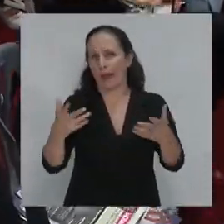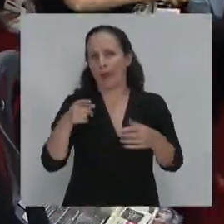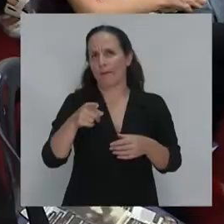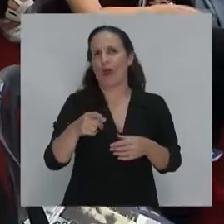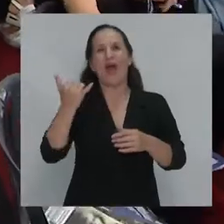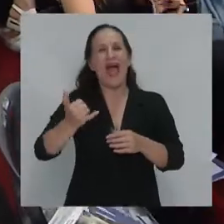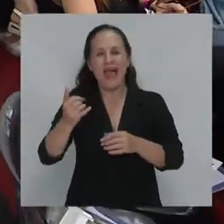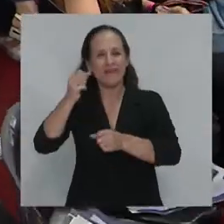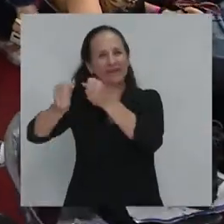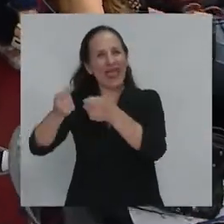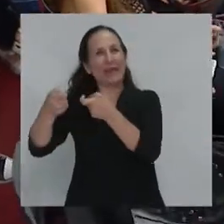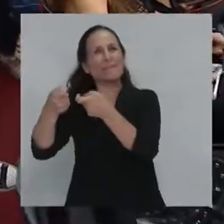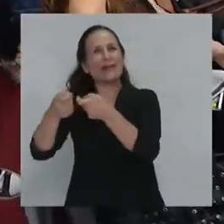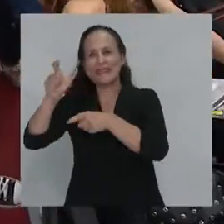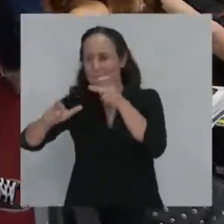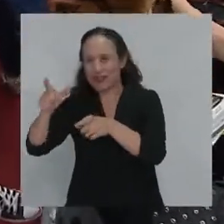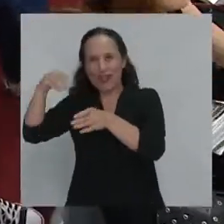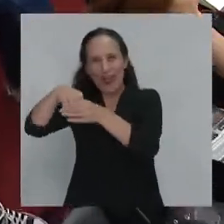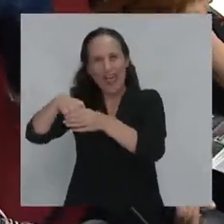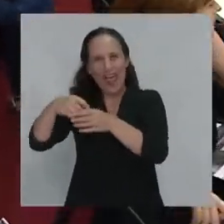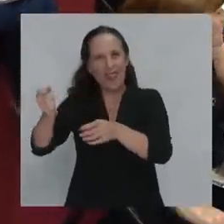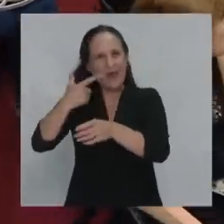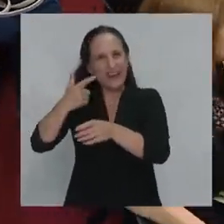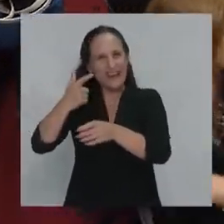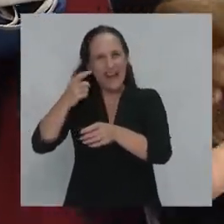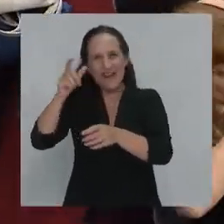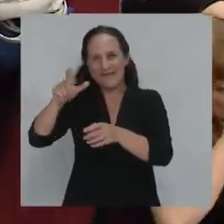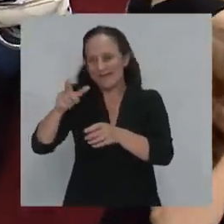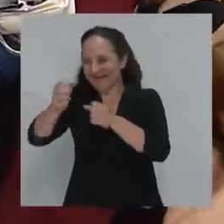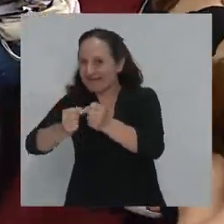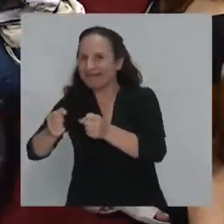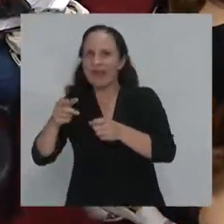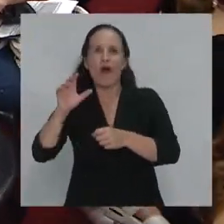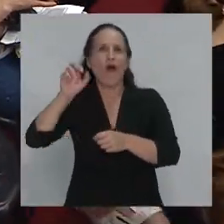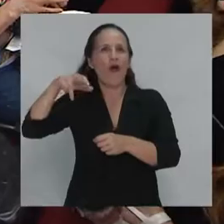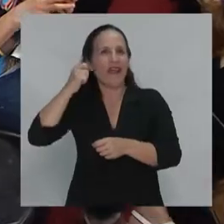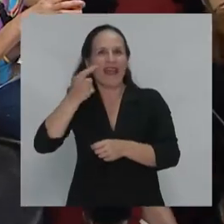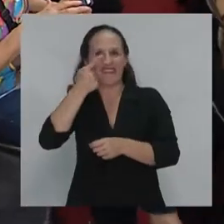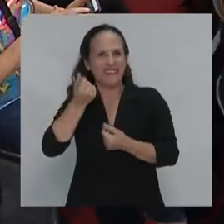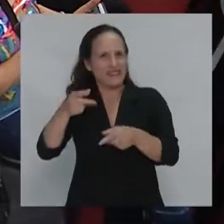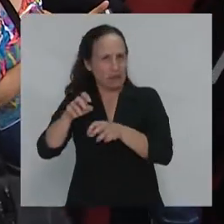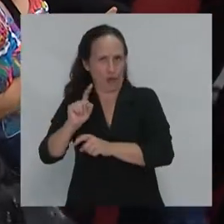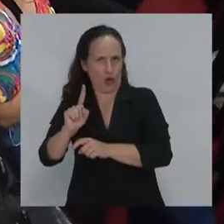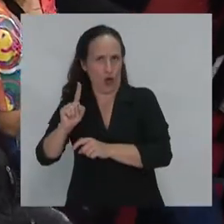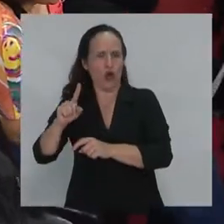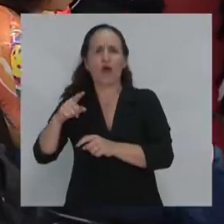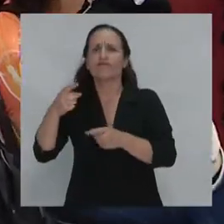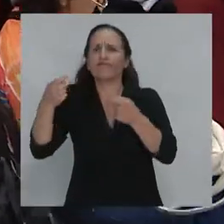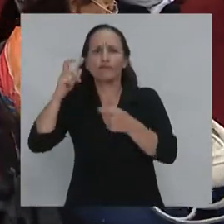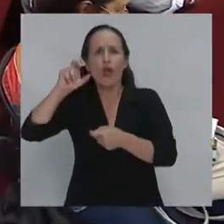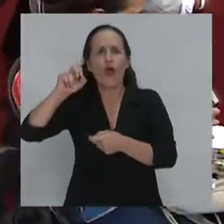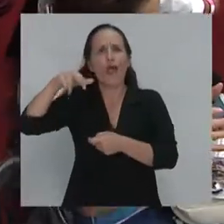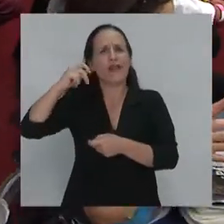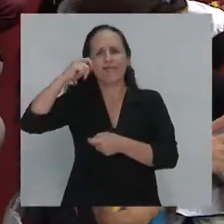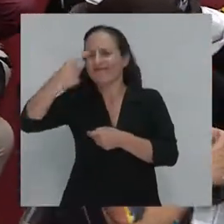networks and institutions, non-profit organizations, and initial steps towards solidarity economy,